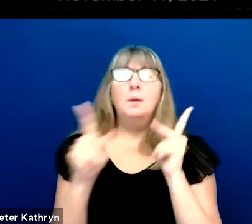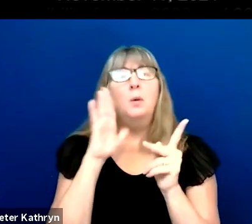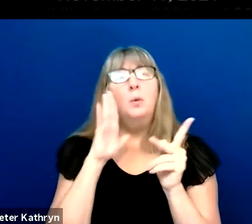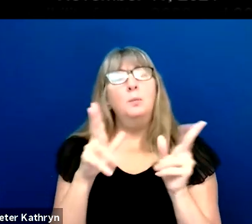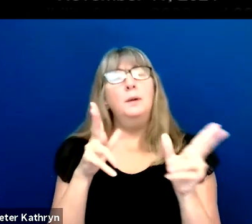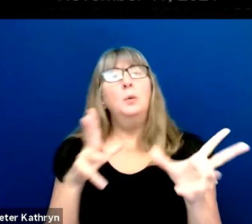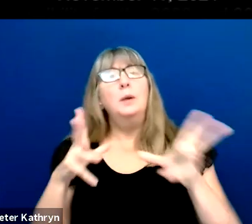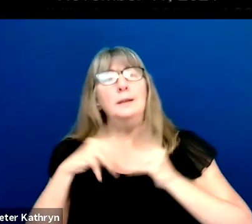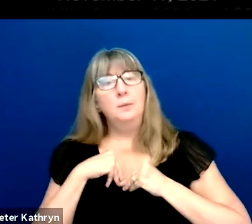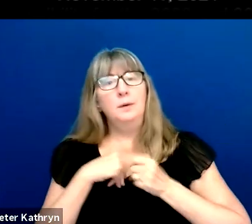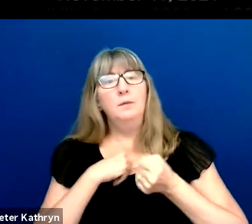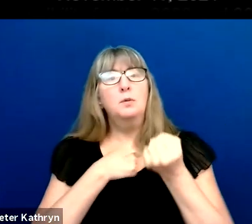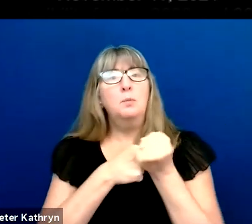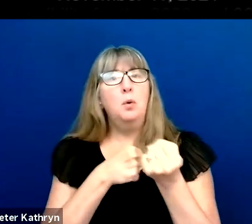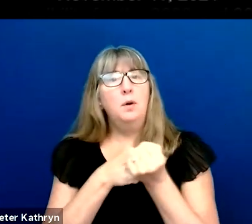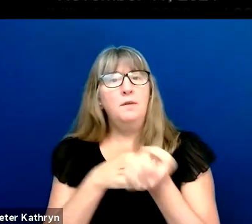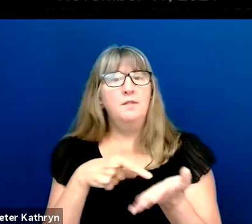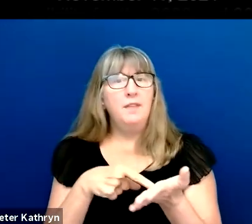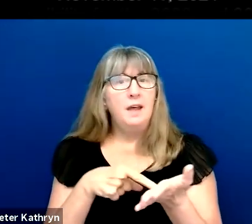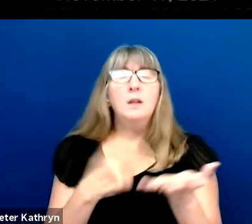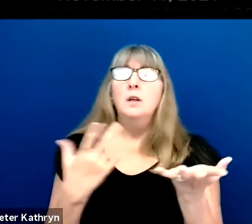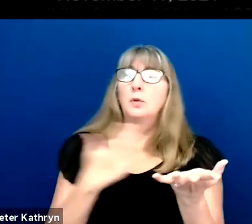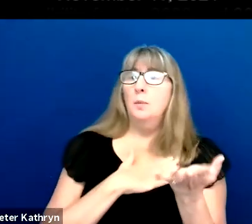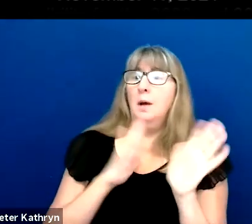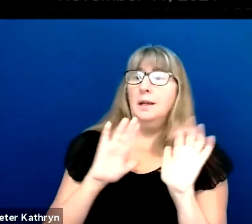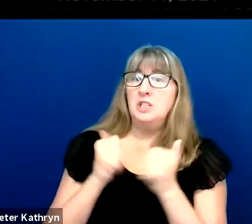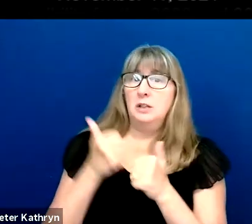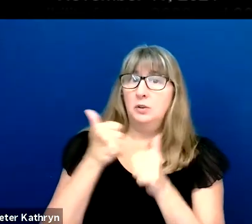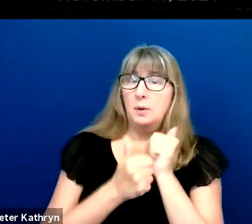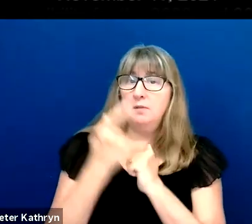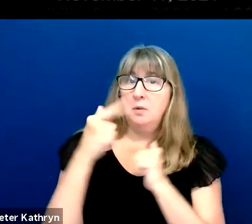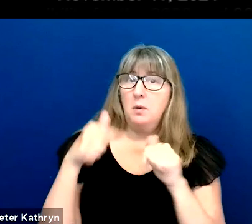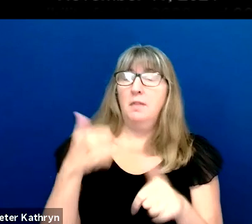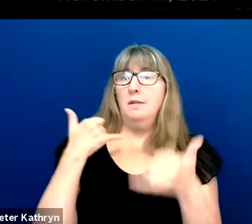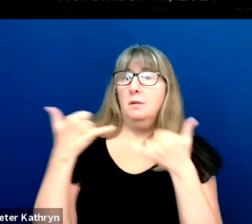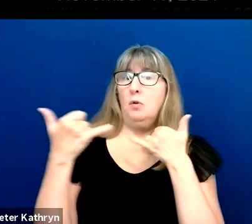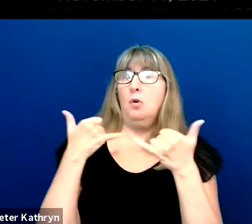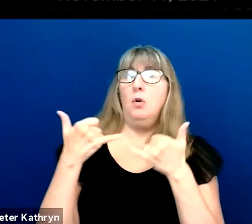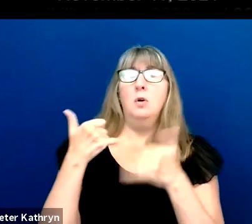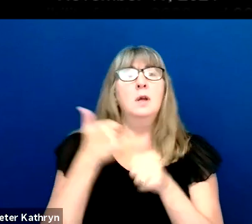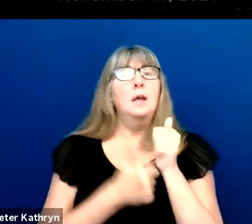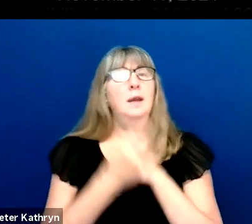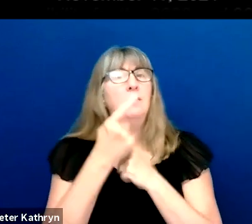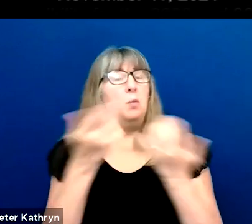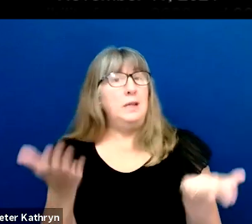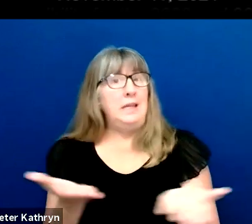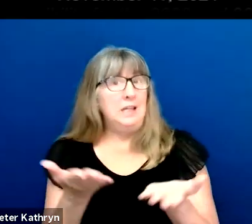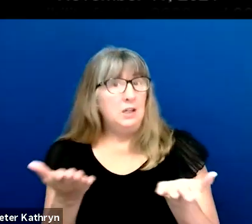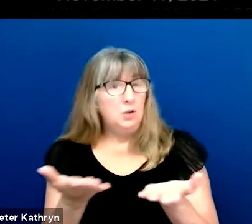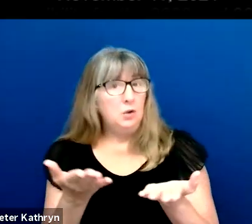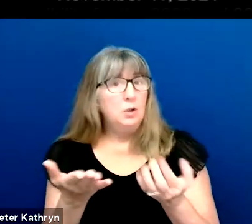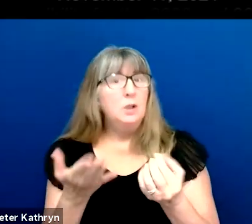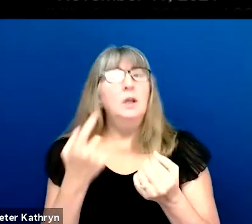and supportive of that. So my challenge to everyone on this call, everyone here really is